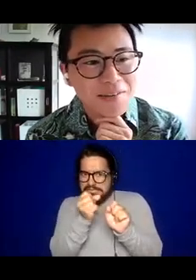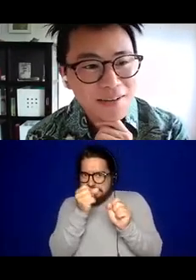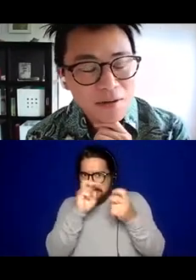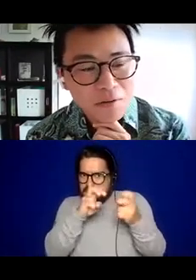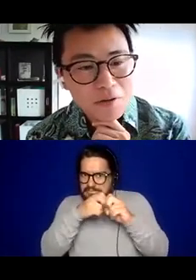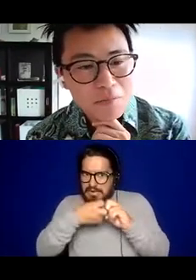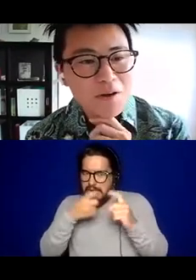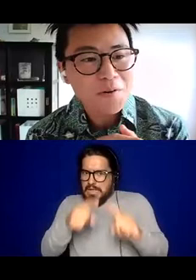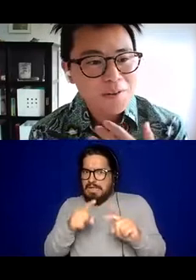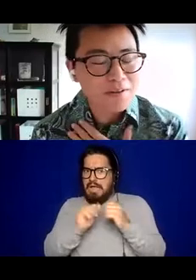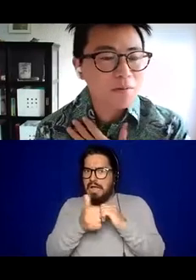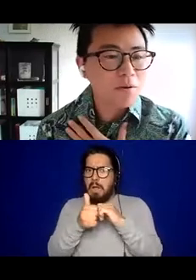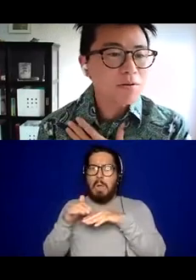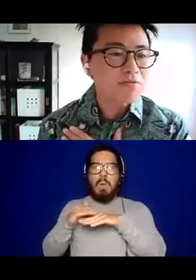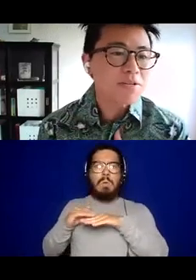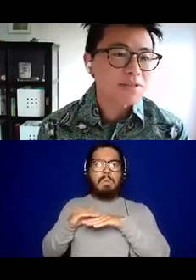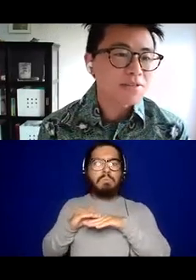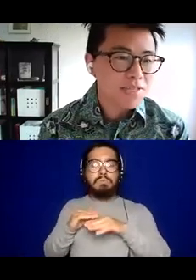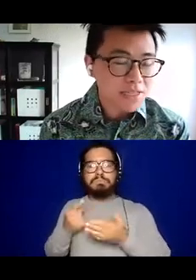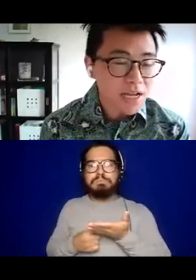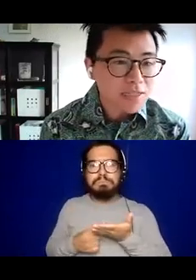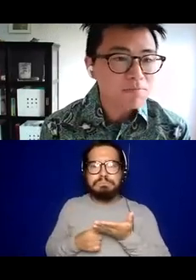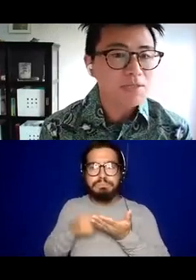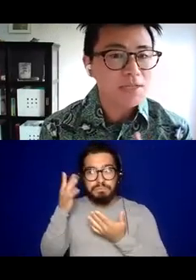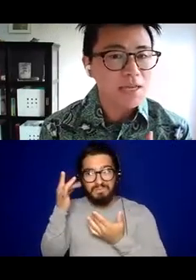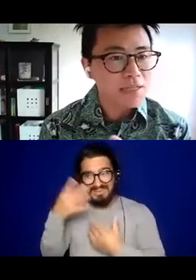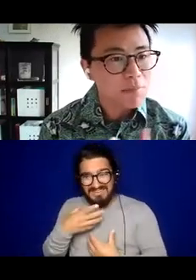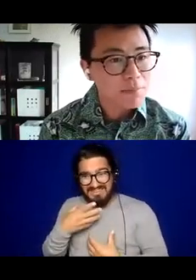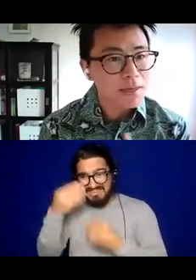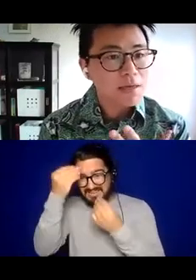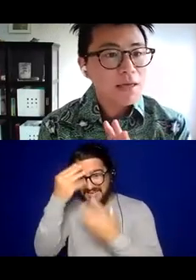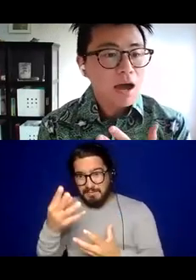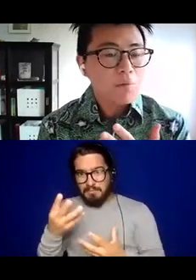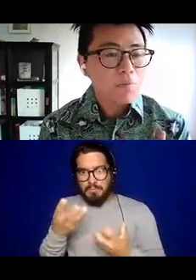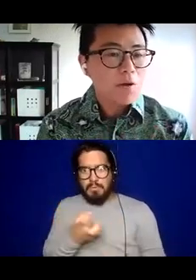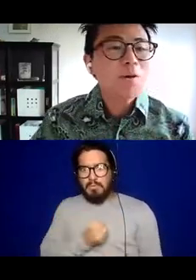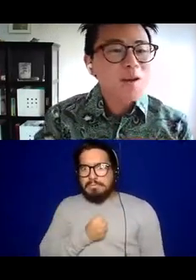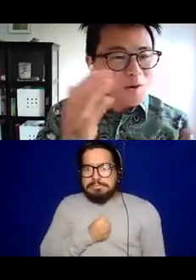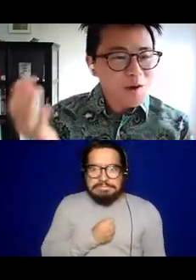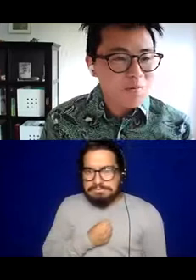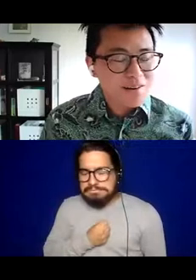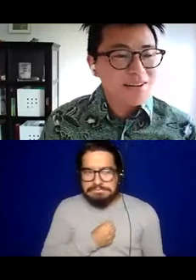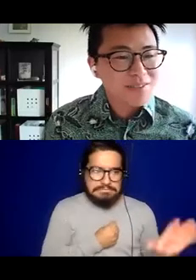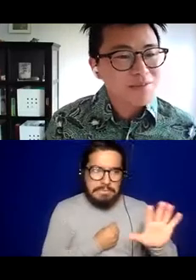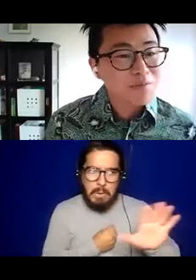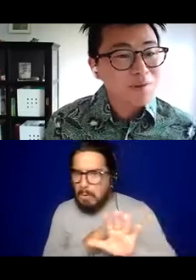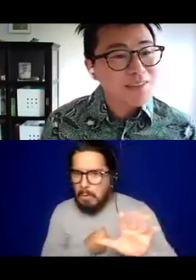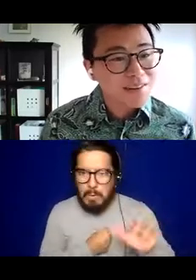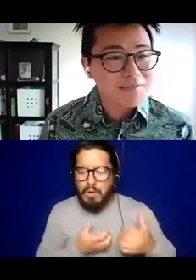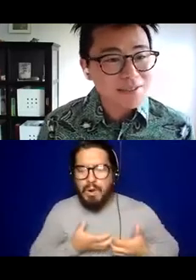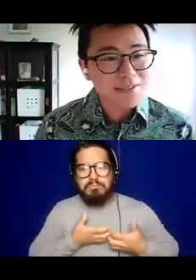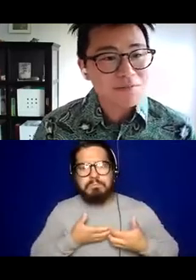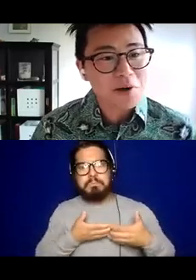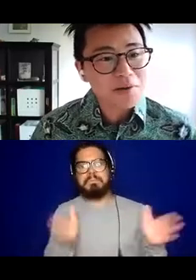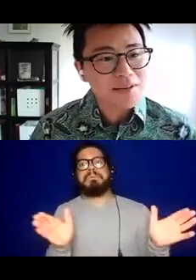about. We want to hold information close to the chest, just in case maybe. We don't want to open ourselves up to more